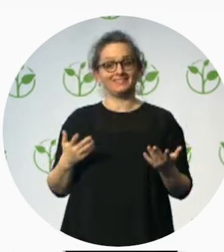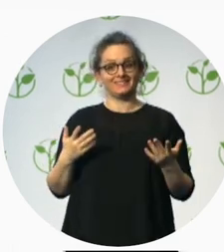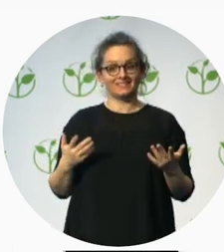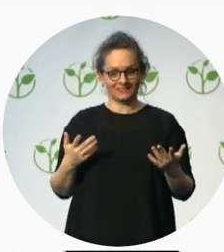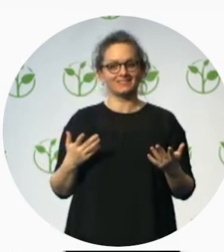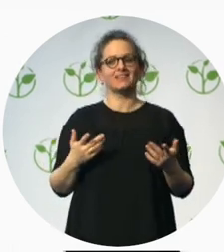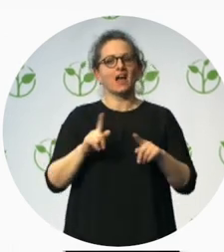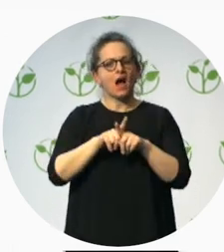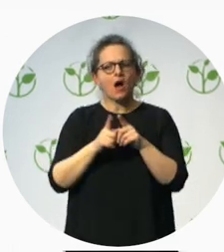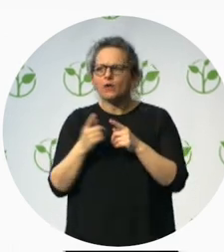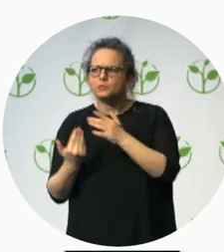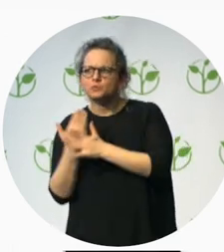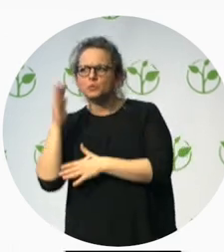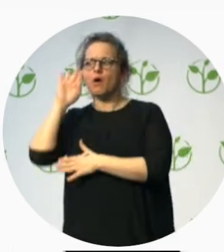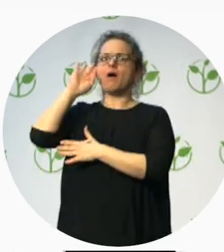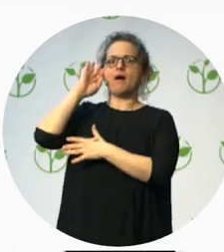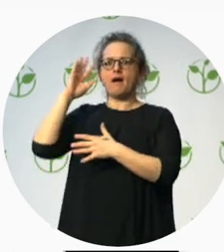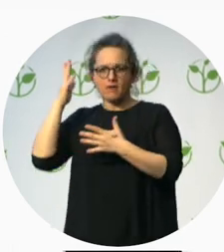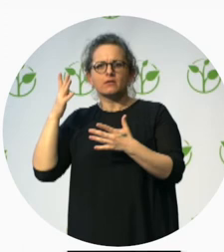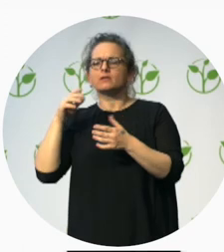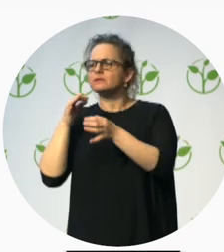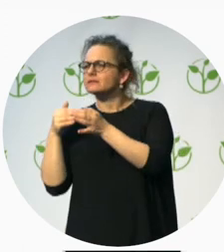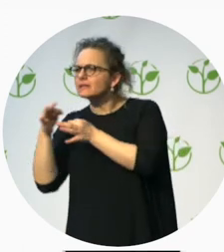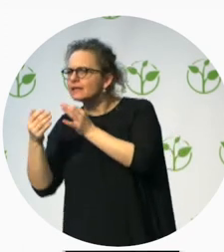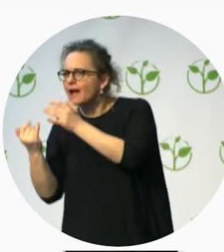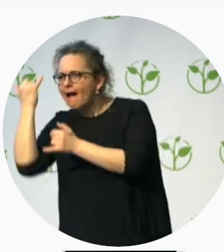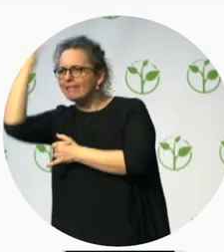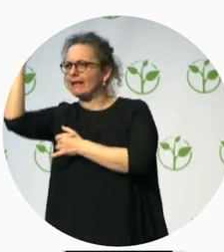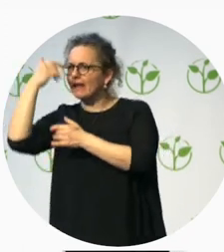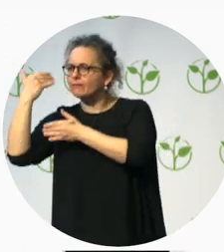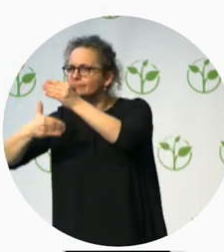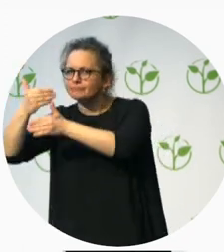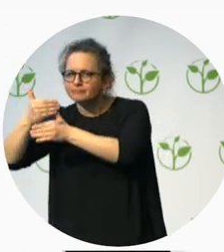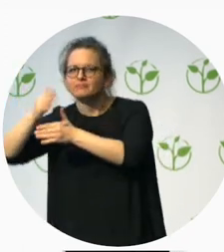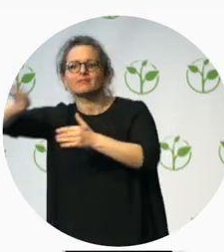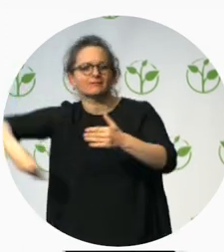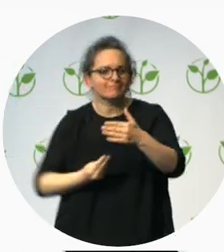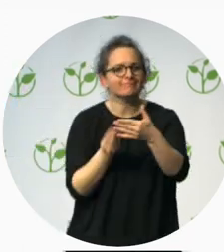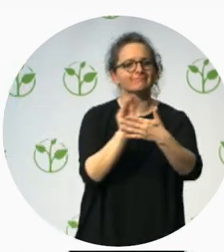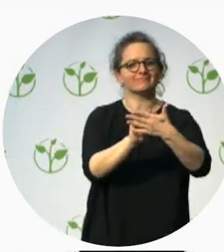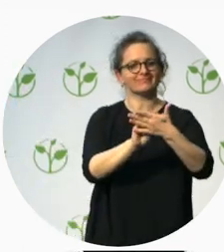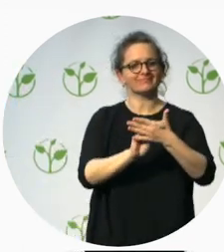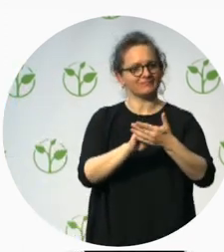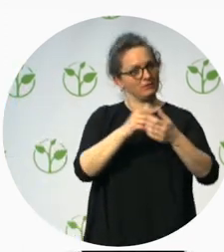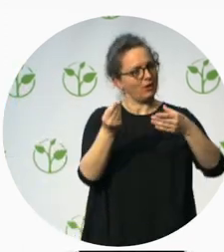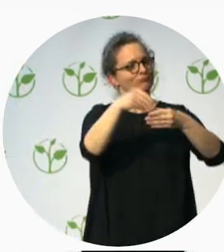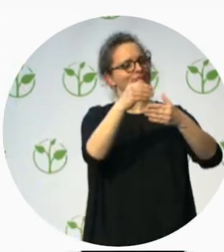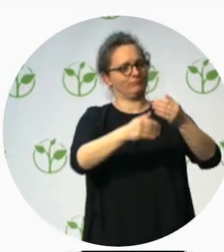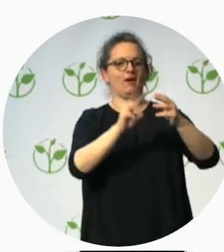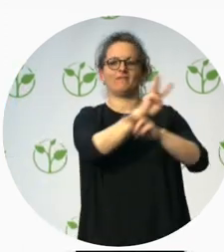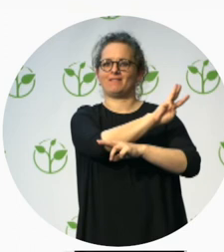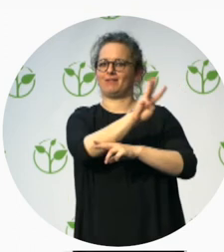partners. We share this also via Facebook, Twitter,